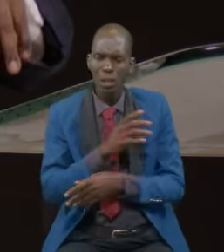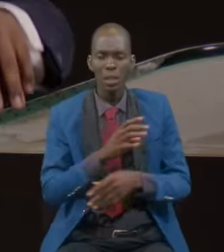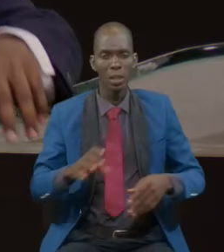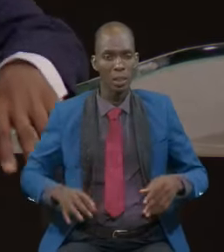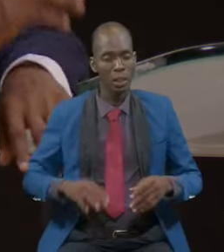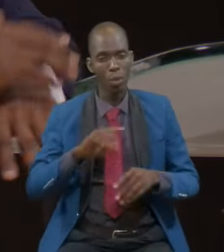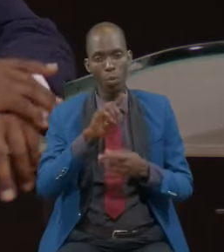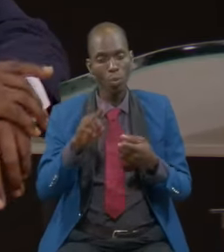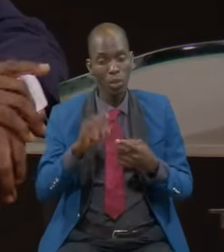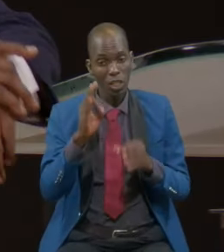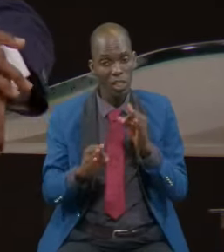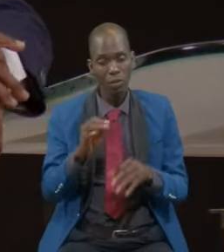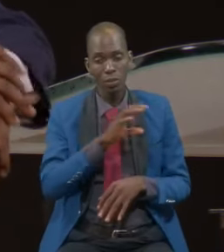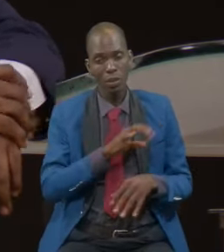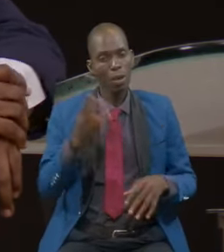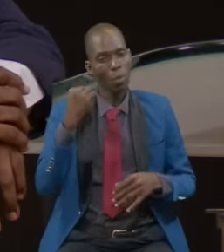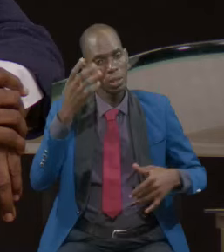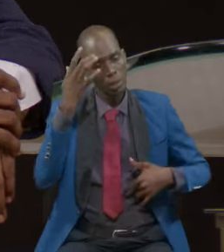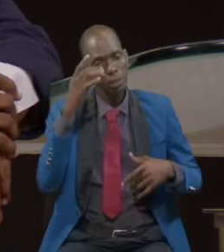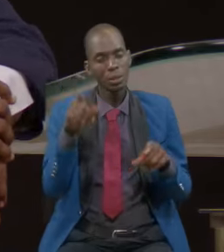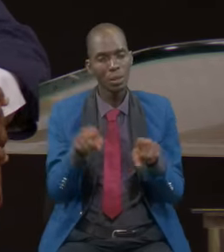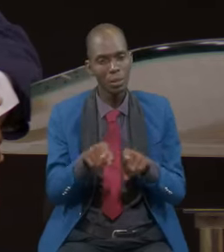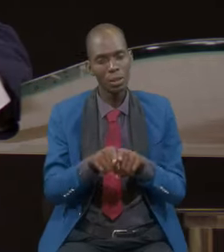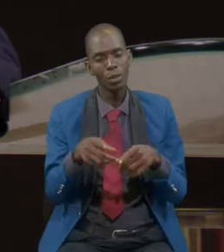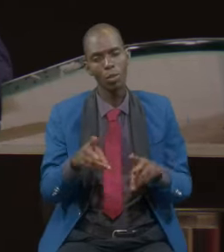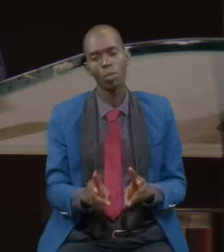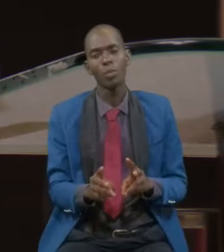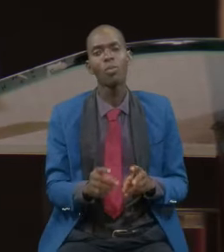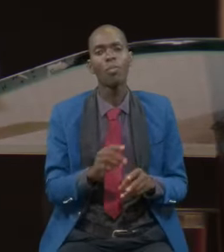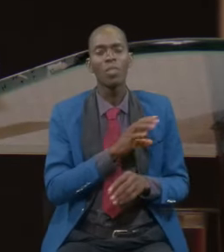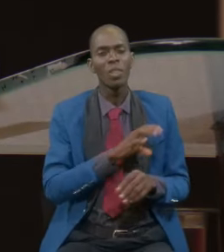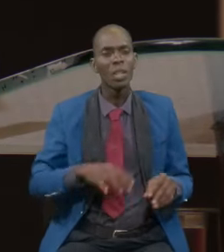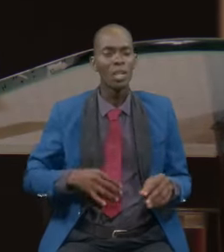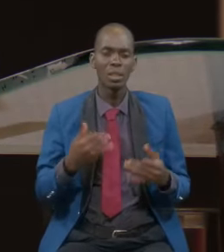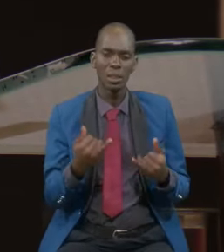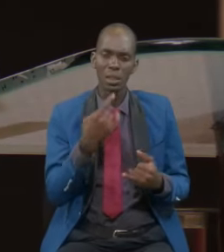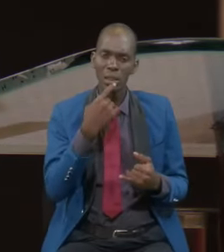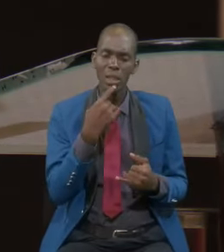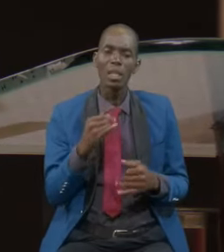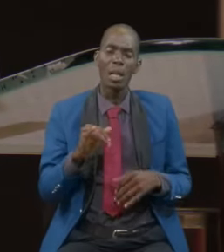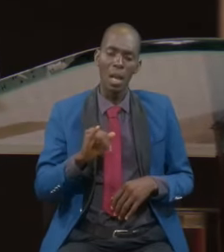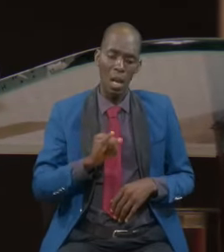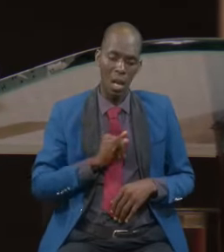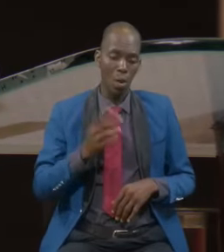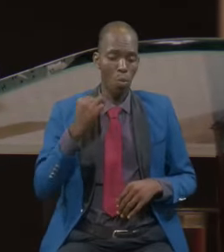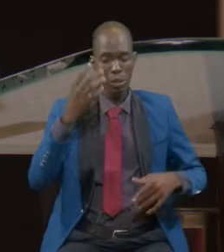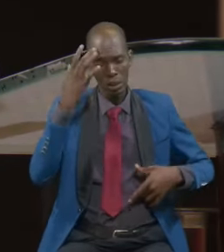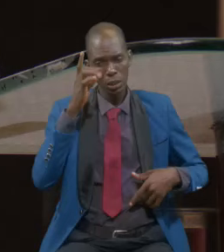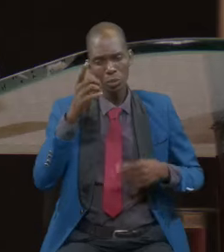was sick, and ye visited me. I was in prison, and ye came unto